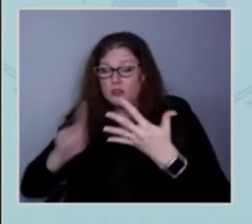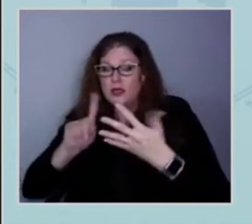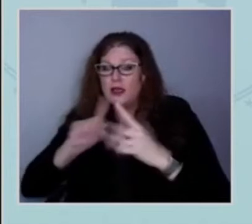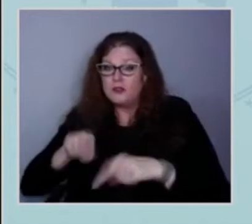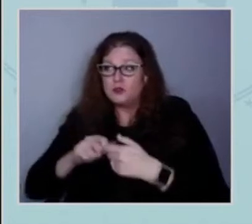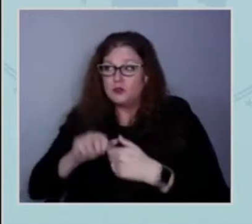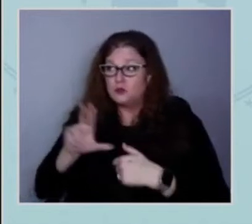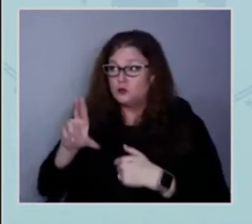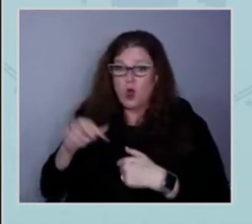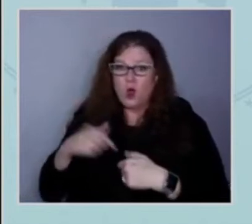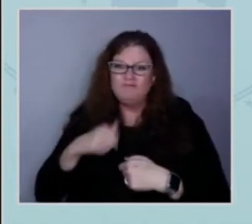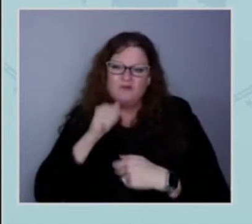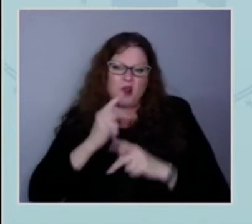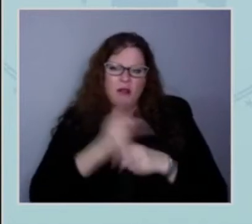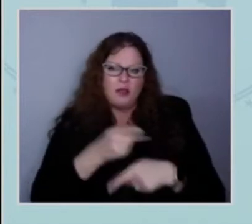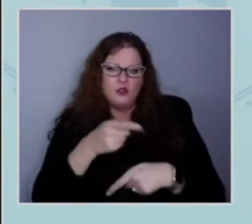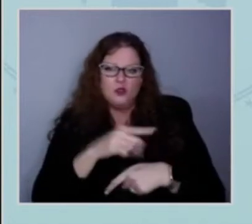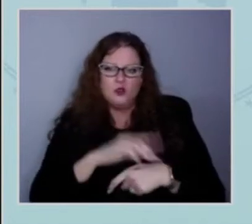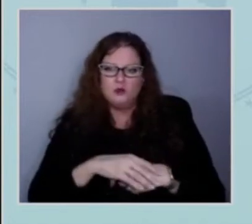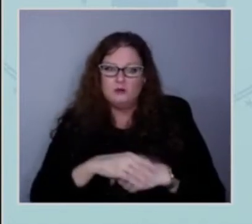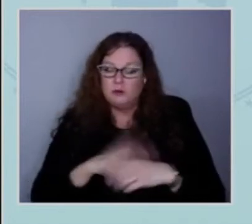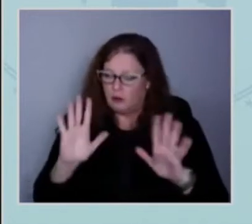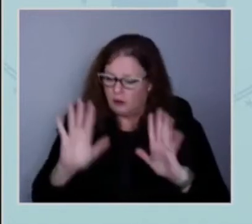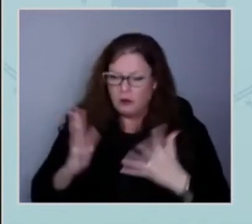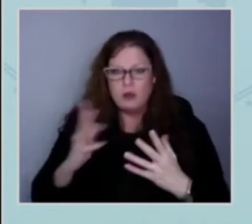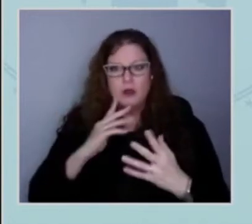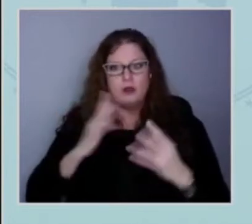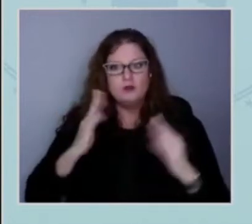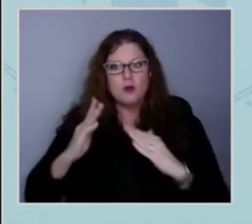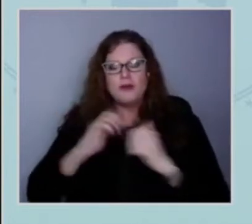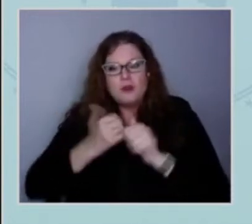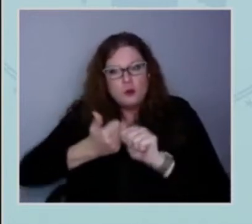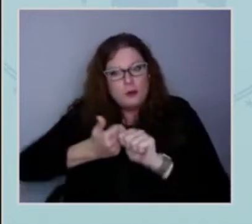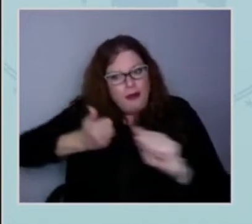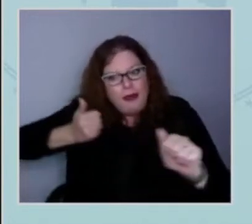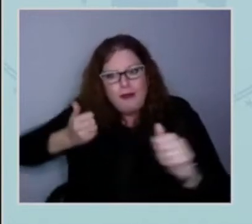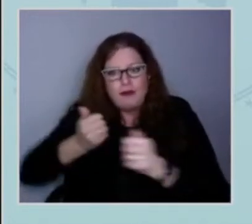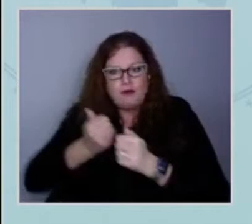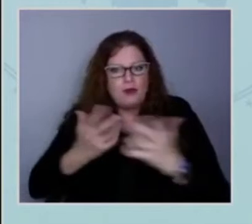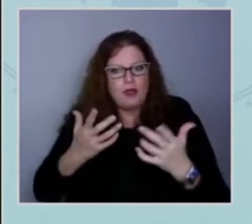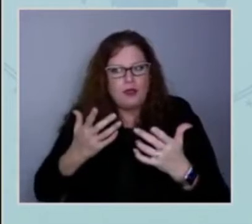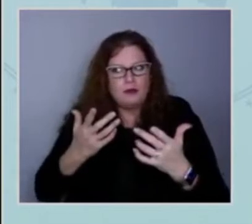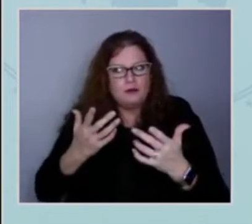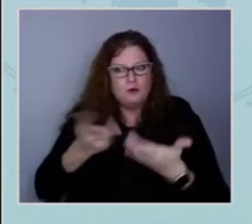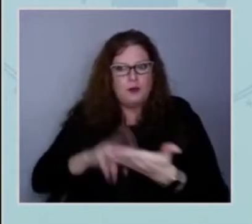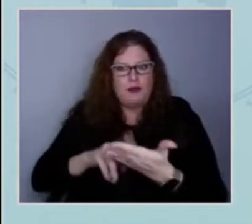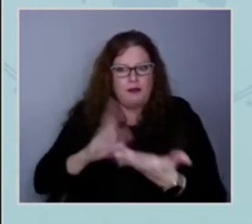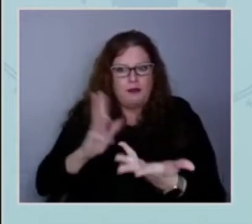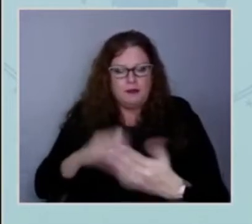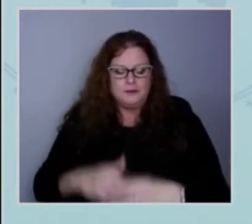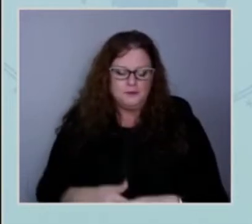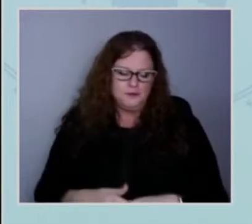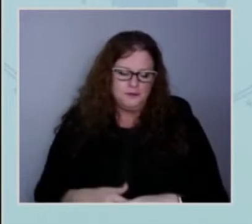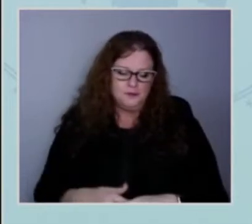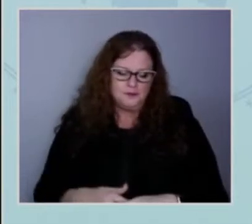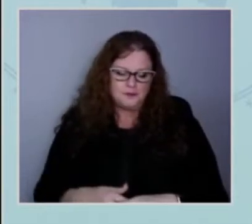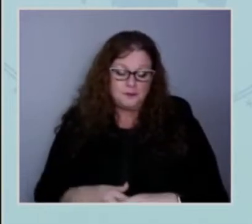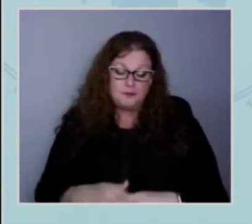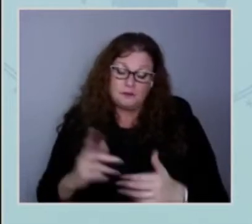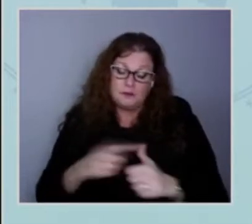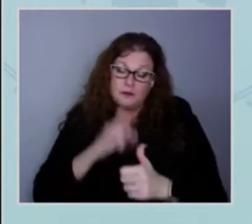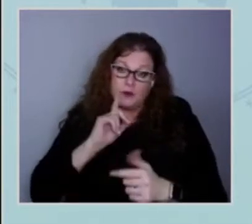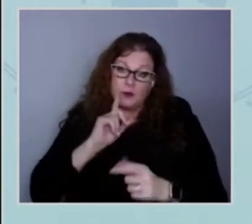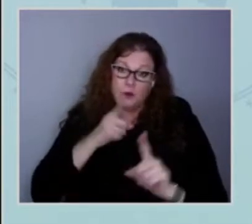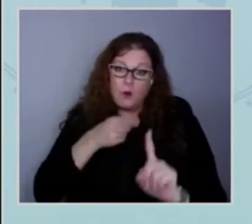And by the time you get answers to all that, the answer is basically no, we're not going to lend to you, and you're in trouble. You're already behind the 8